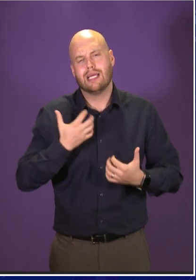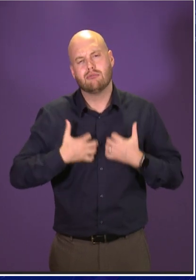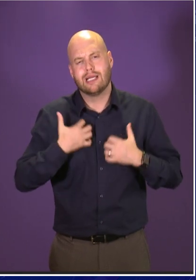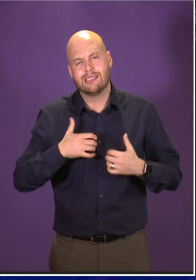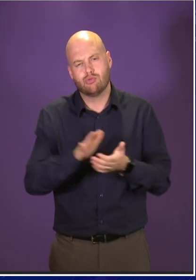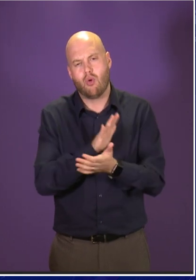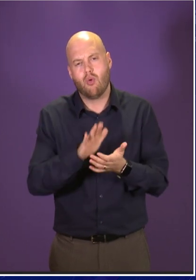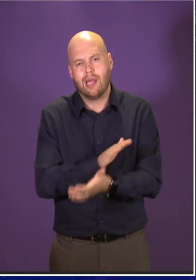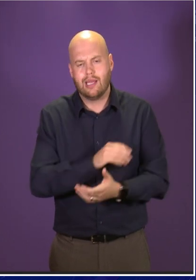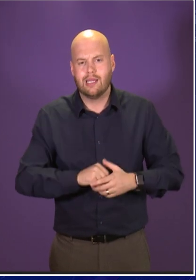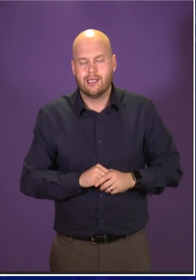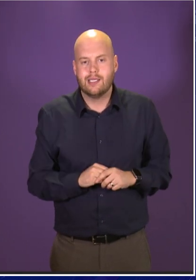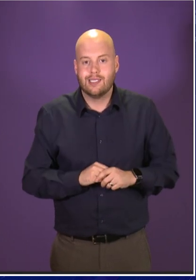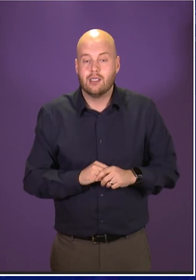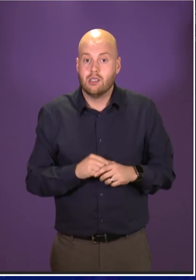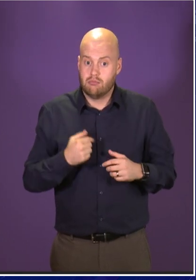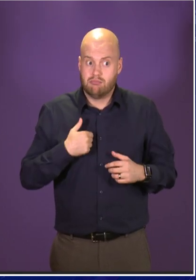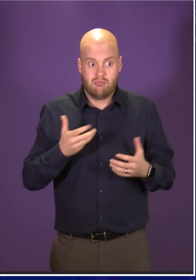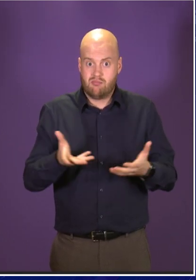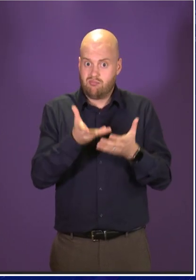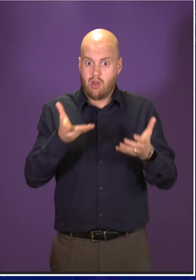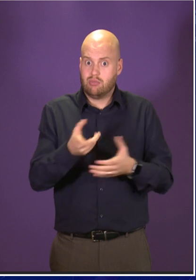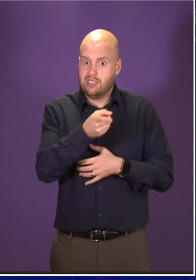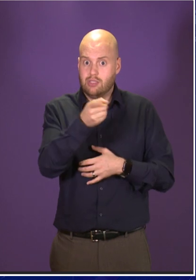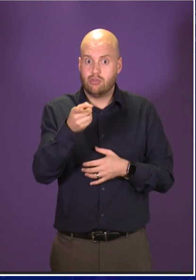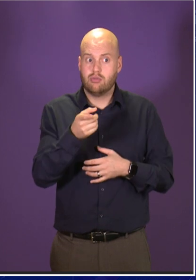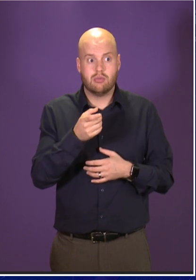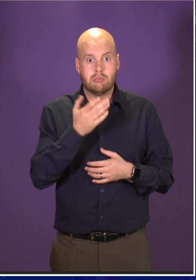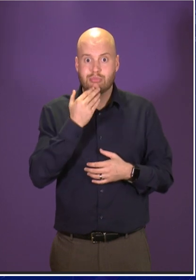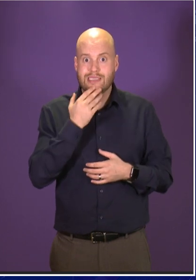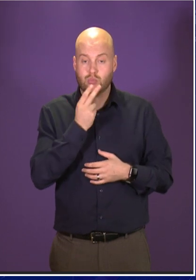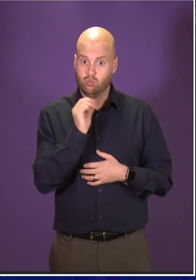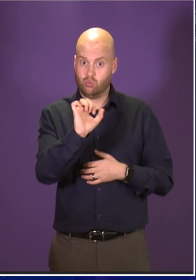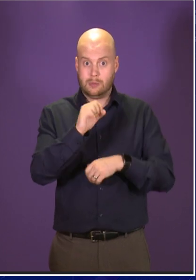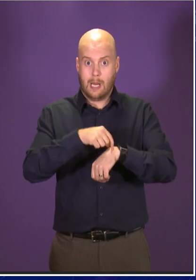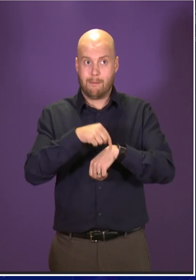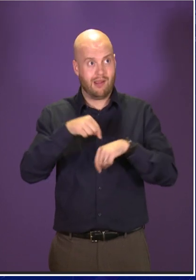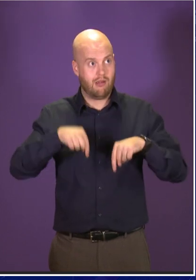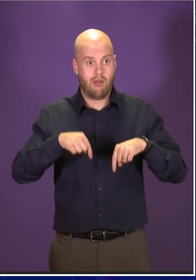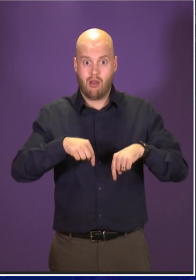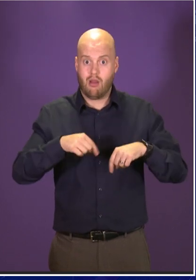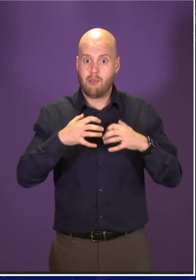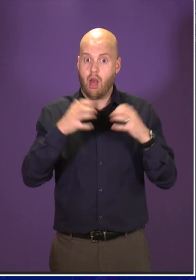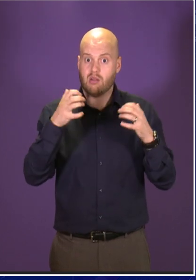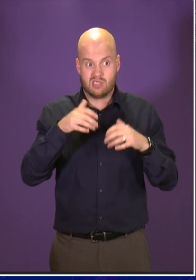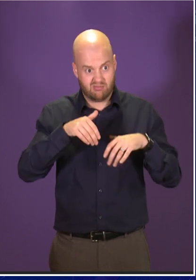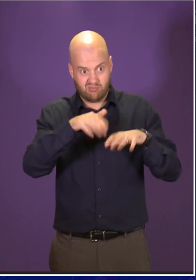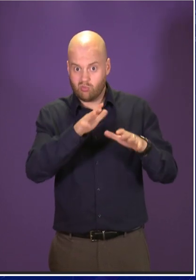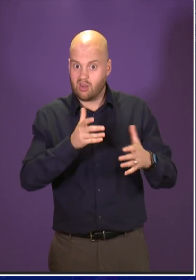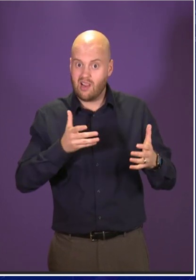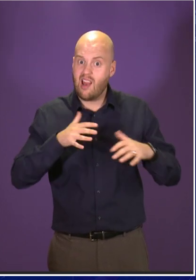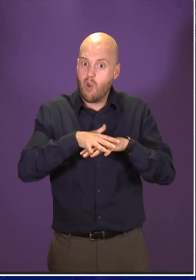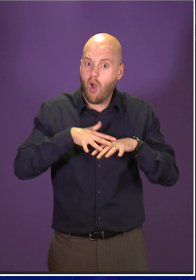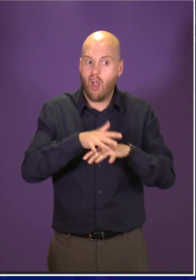also strongly encourage you to take every opportunity to make the most of your time here in the Parliament and in Edinburgh to network and to